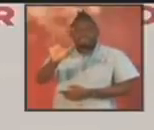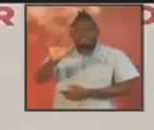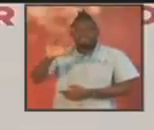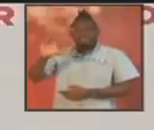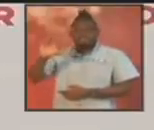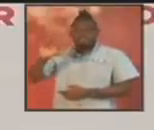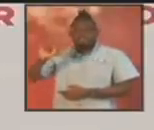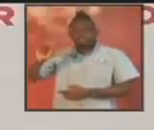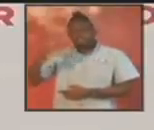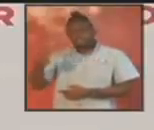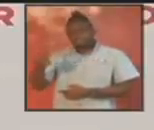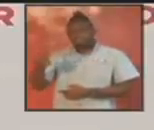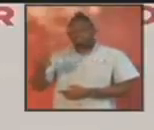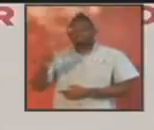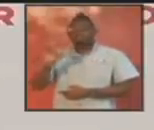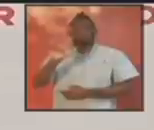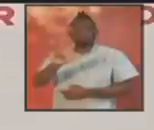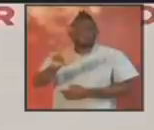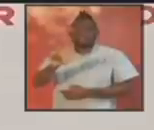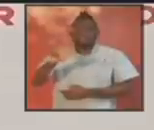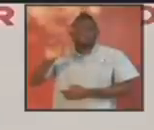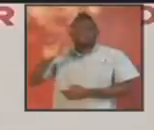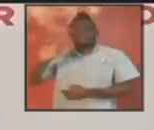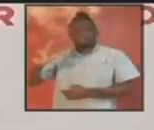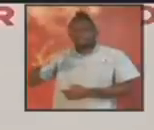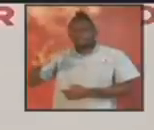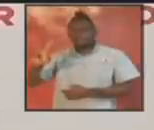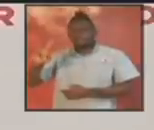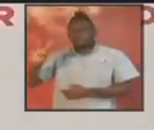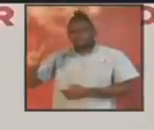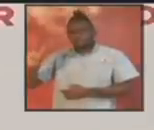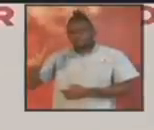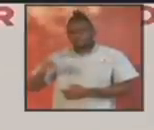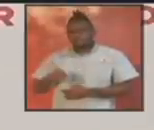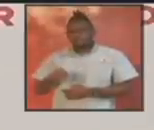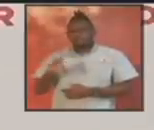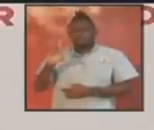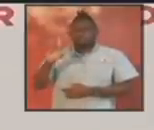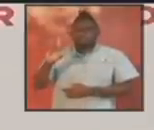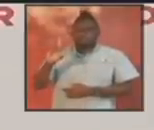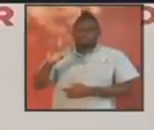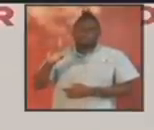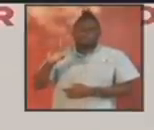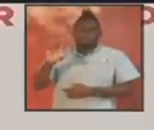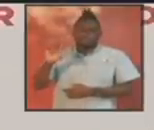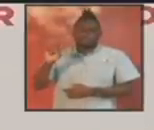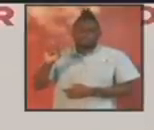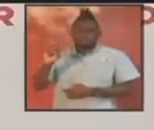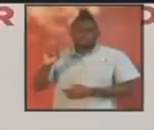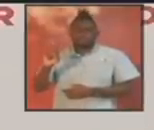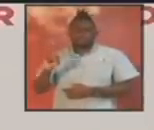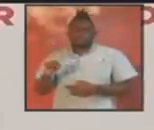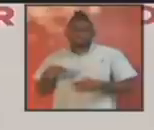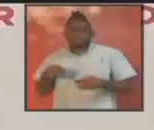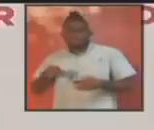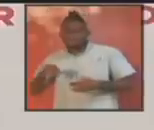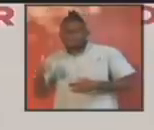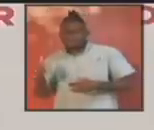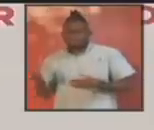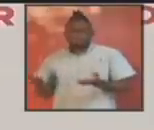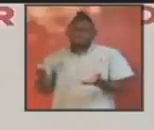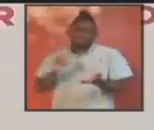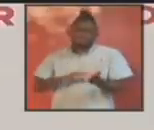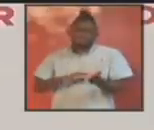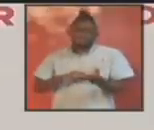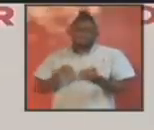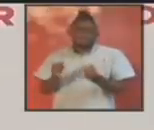923,340 doses. Outside of that, we have an agreement with the African Medical Council, which has been mentioned before, and